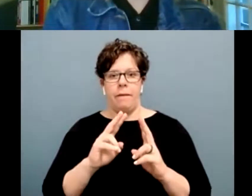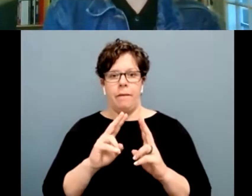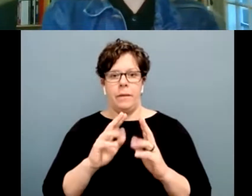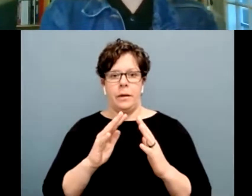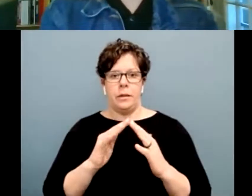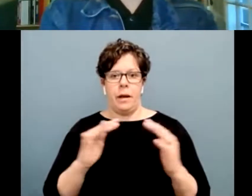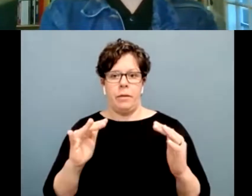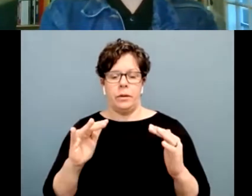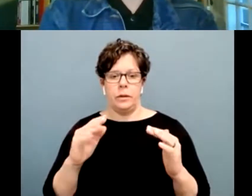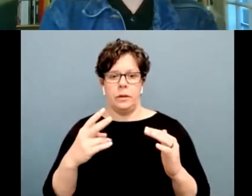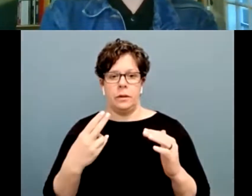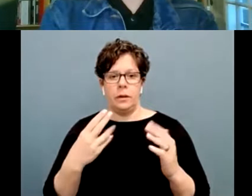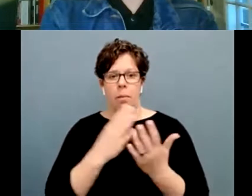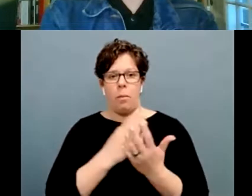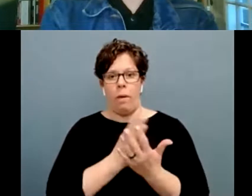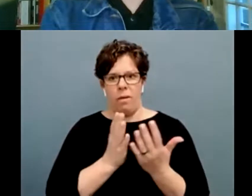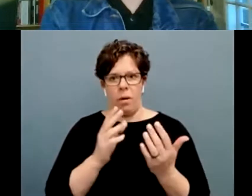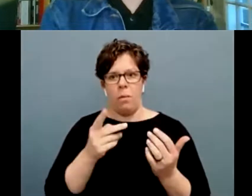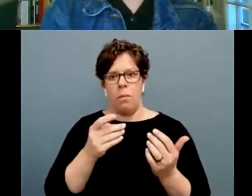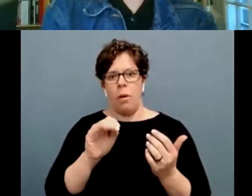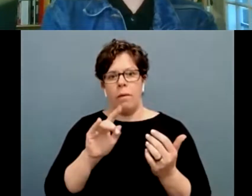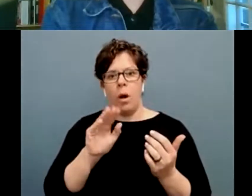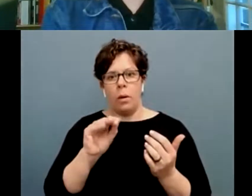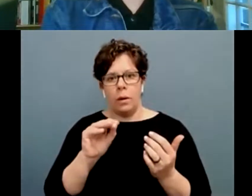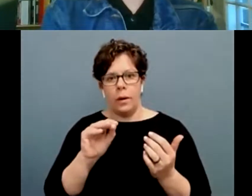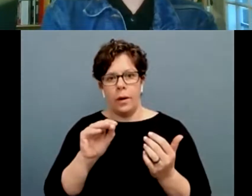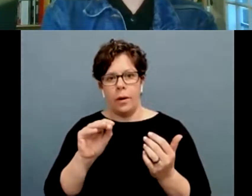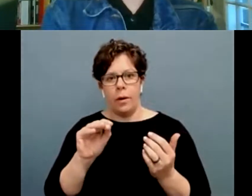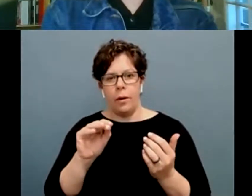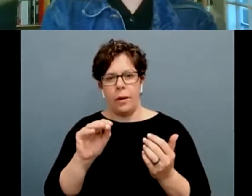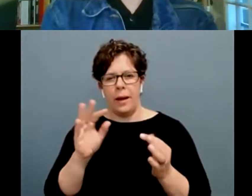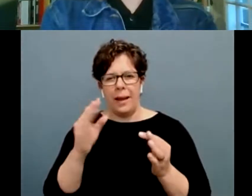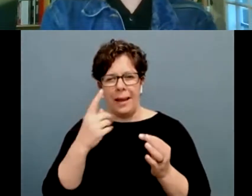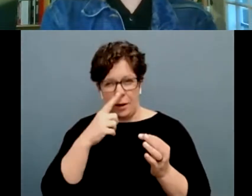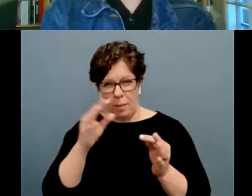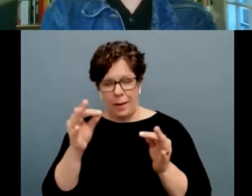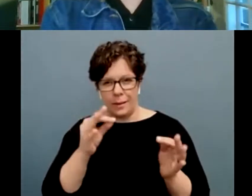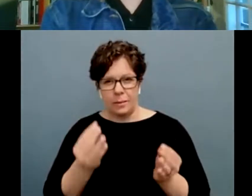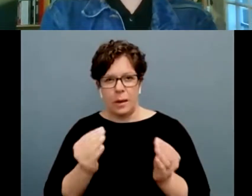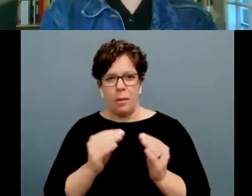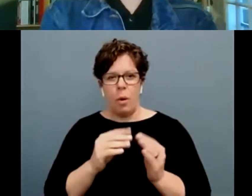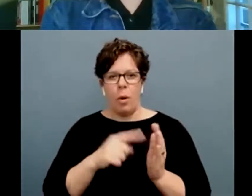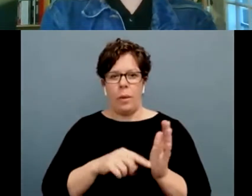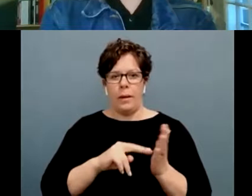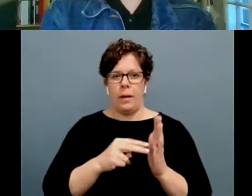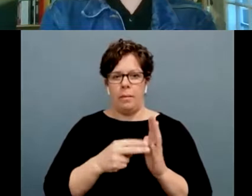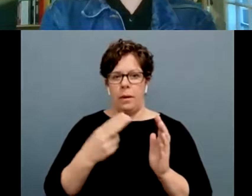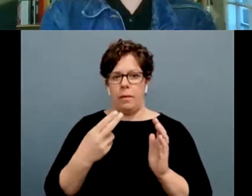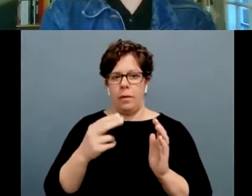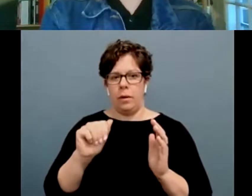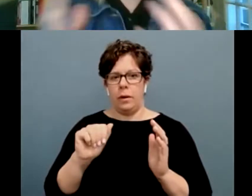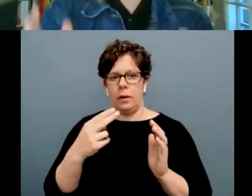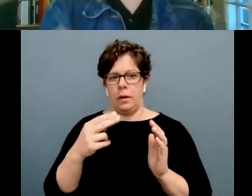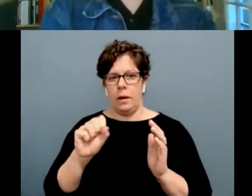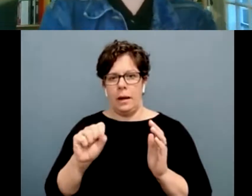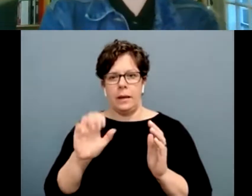when we came into that, and wondering if maybe you can talk more about what that means to HAHS and maybe where HAHS is going